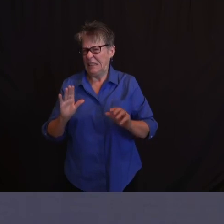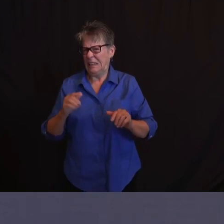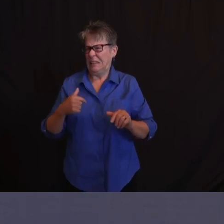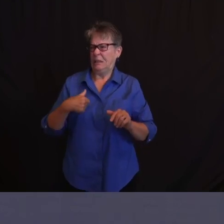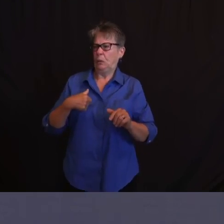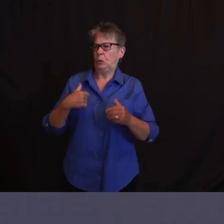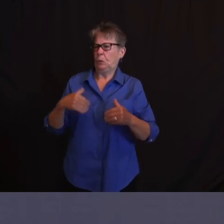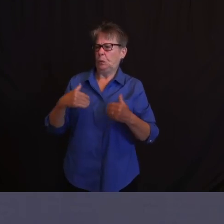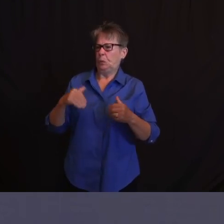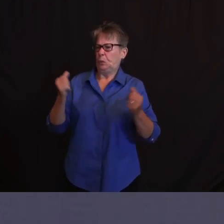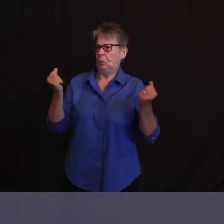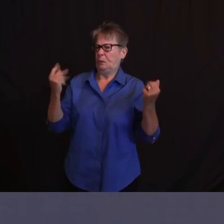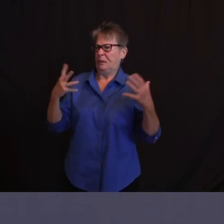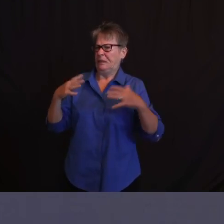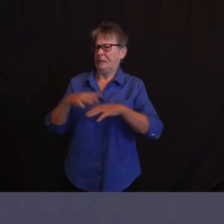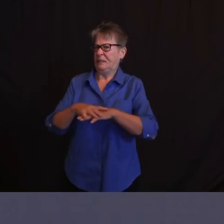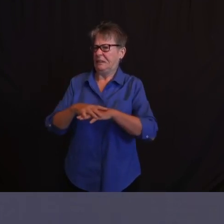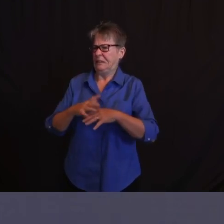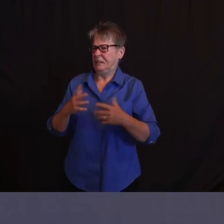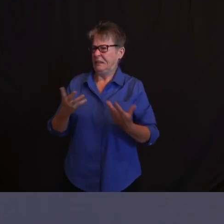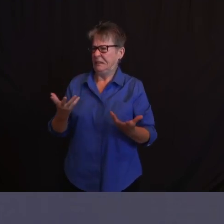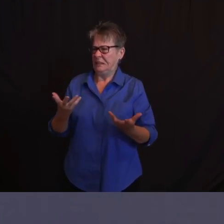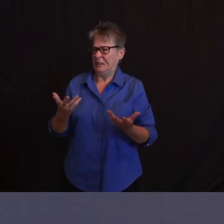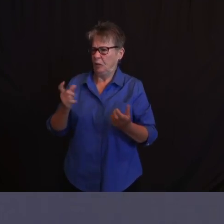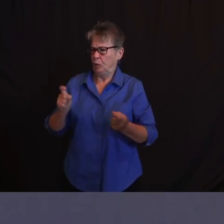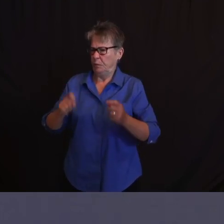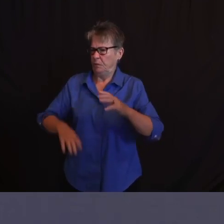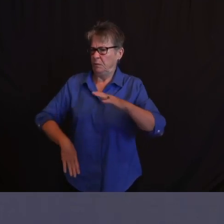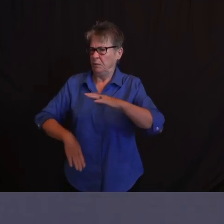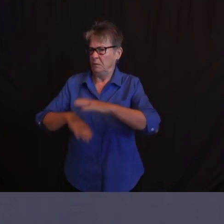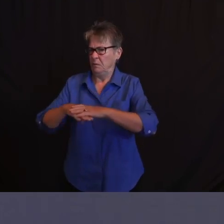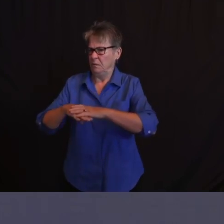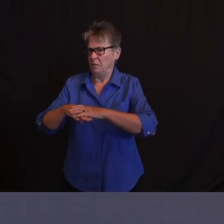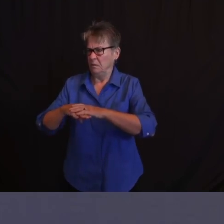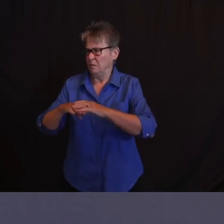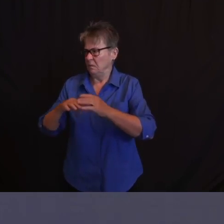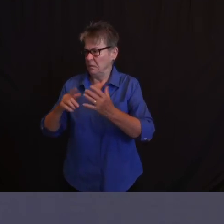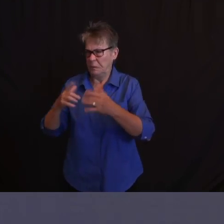ability to social distance is somewhat related to how many bodies there are in a given